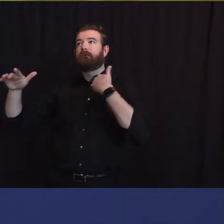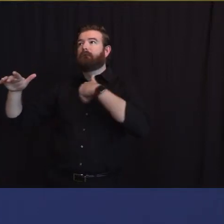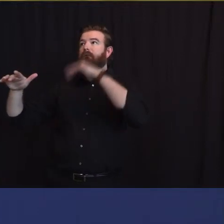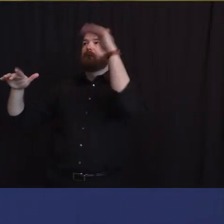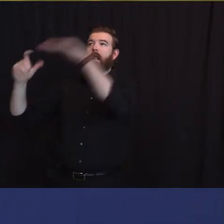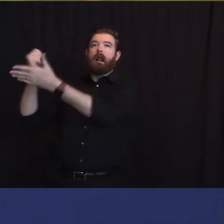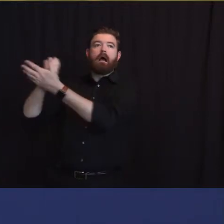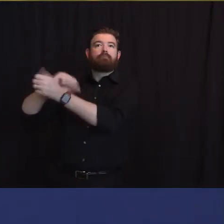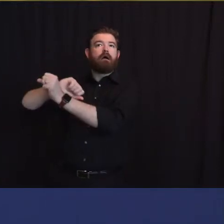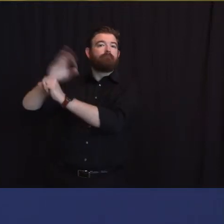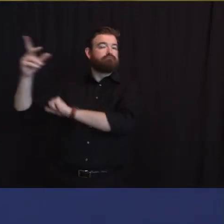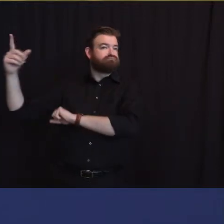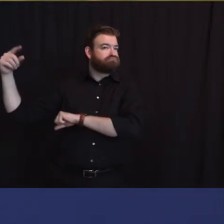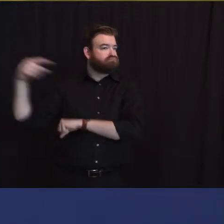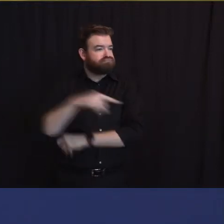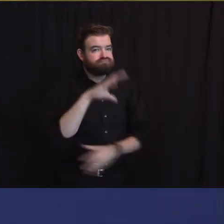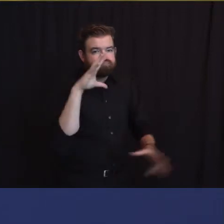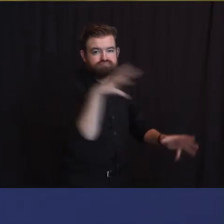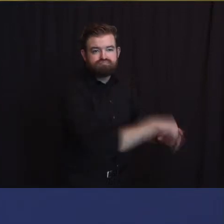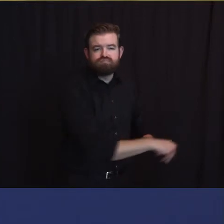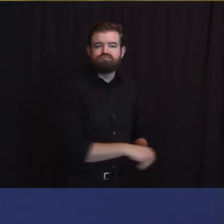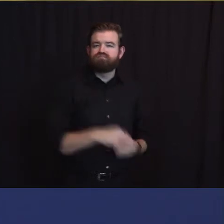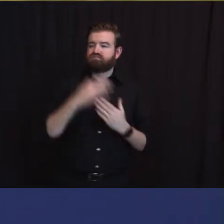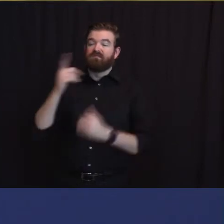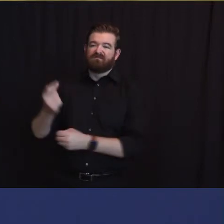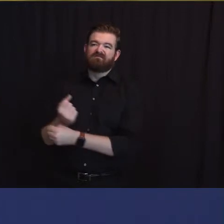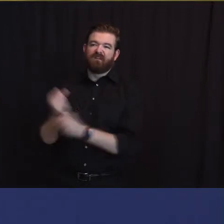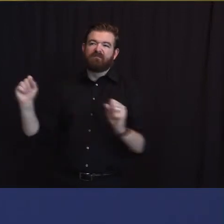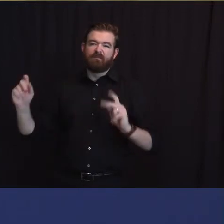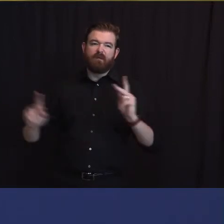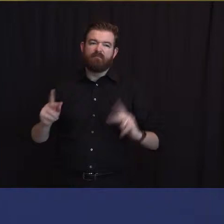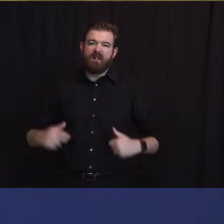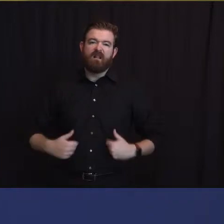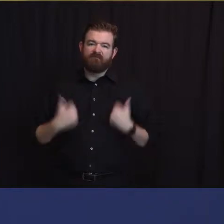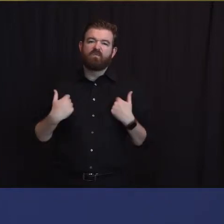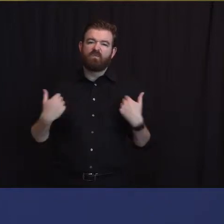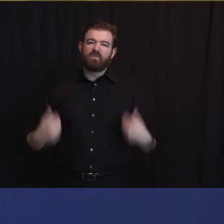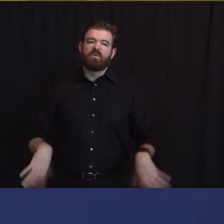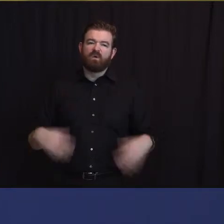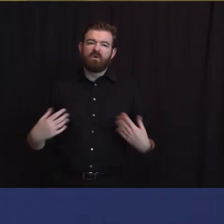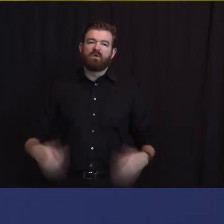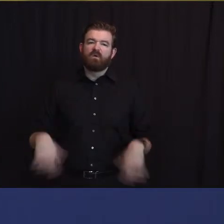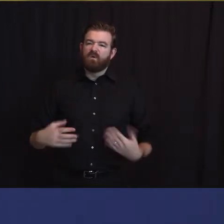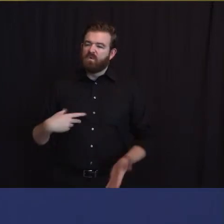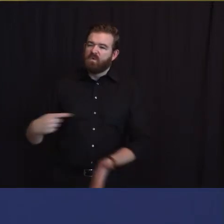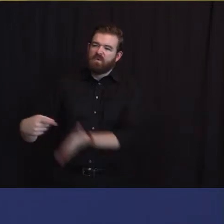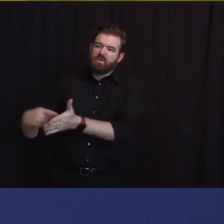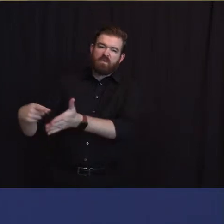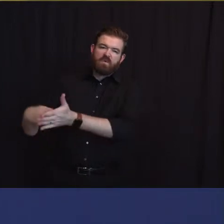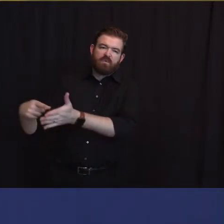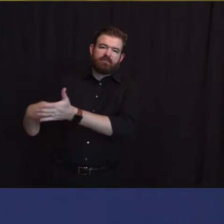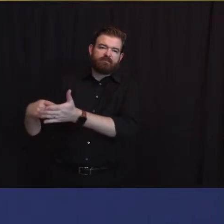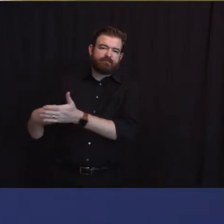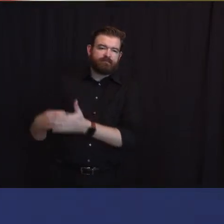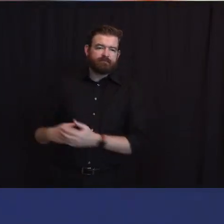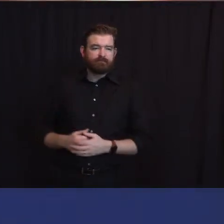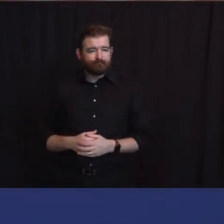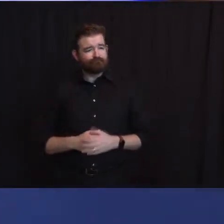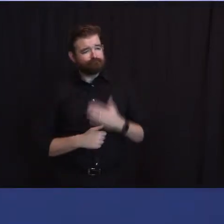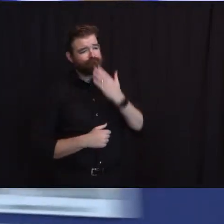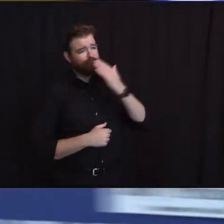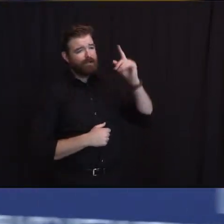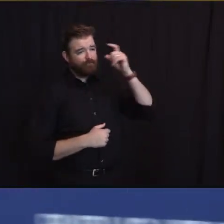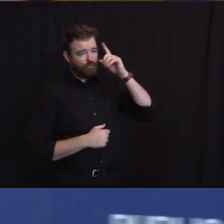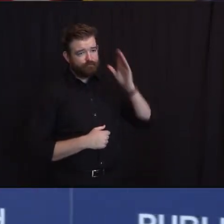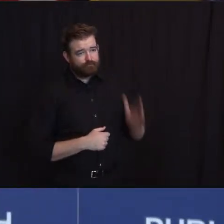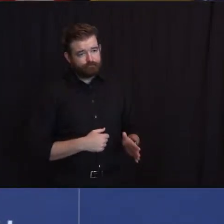dare say you have saved lives without question, and we will be forever indebted to you. So bless you and thank you. Well, thank you, Governor, and thank you